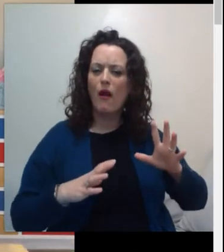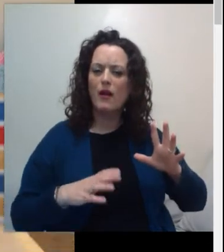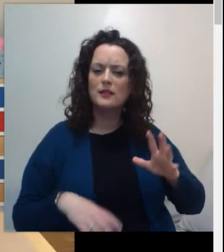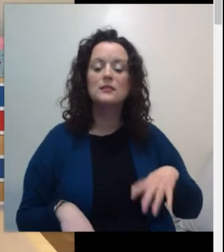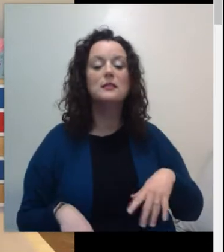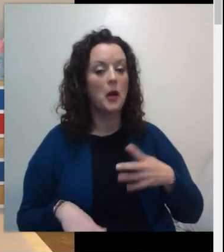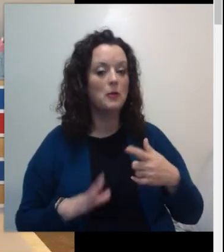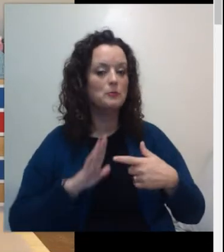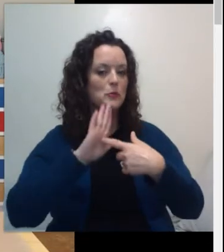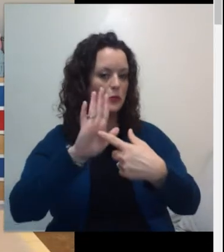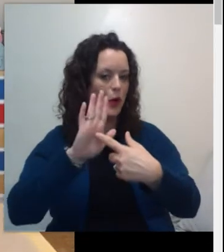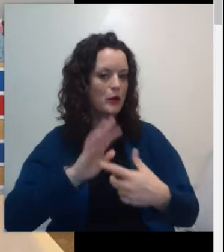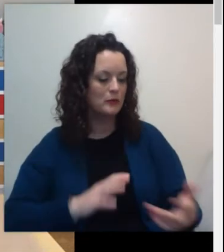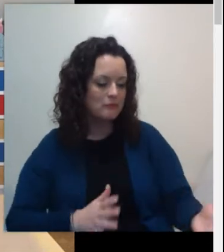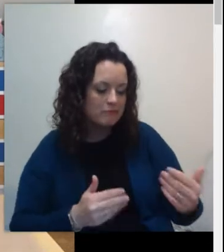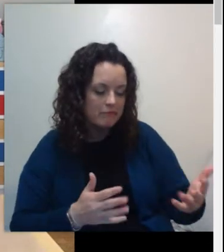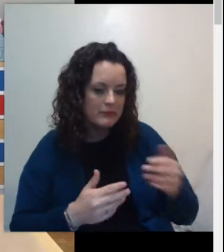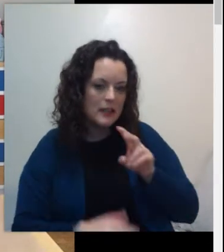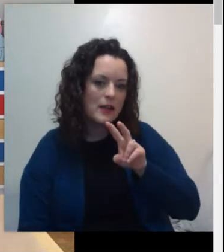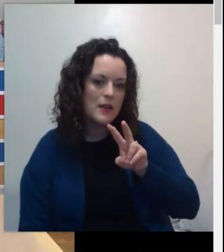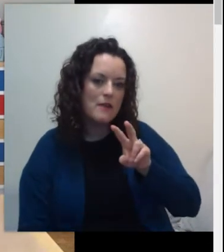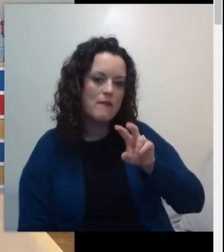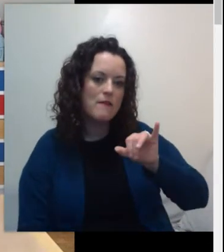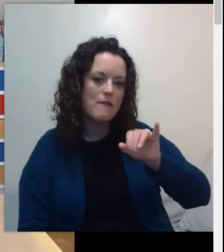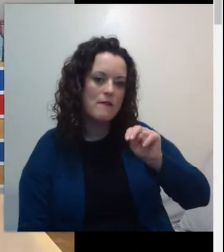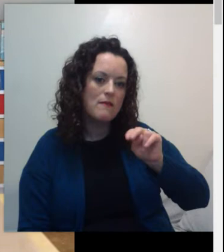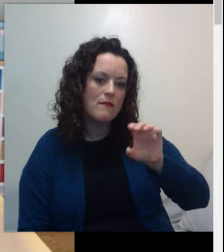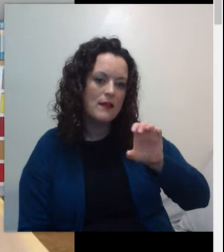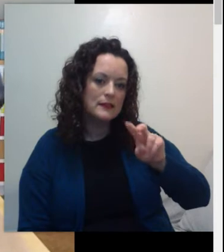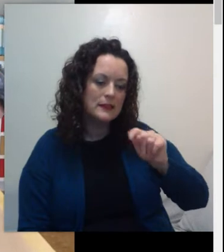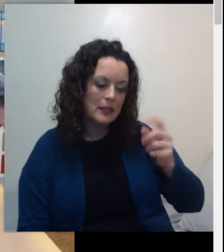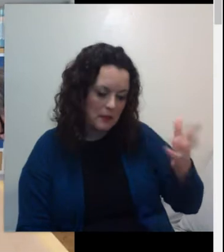see. Let's come all the way.